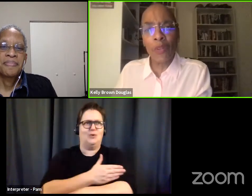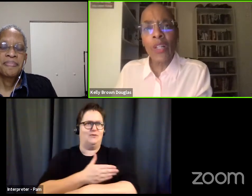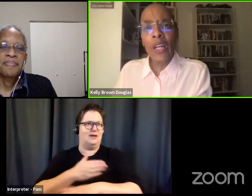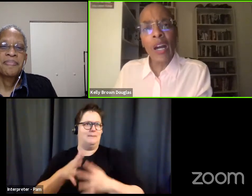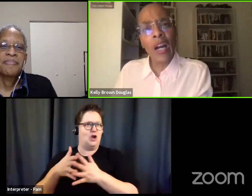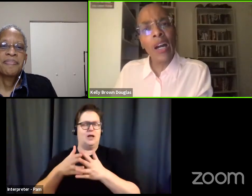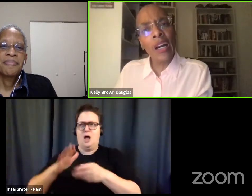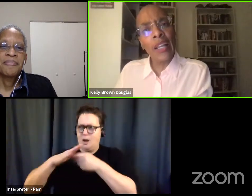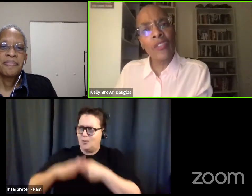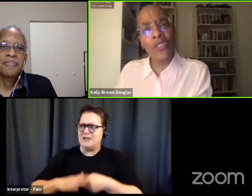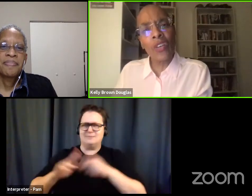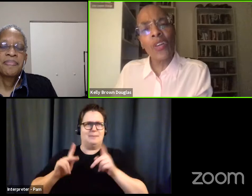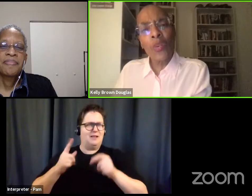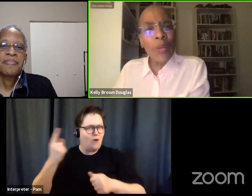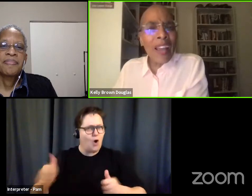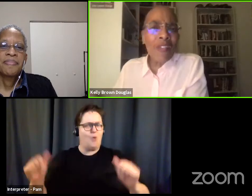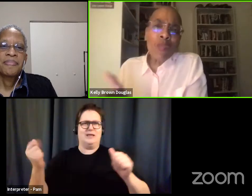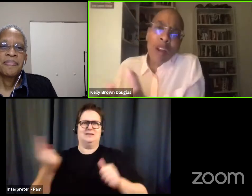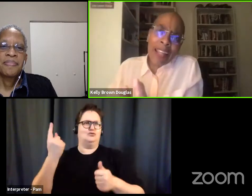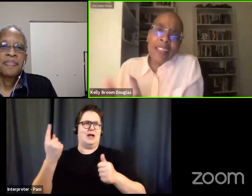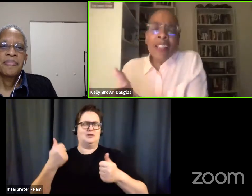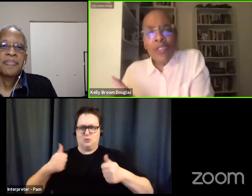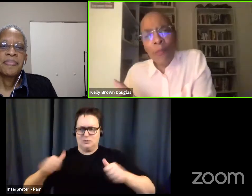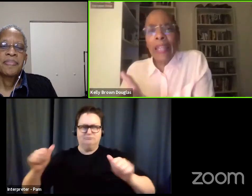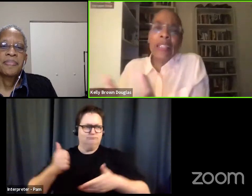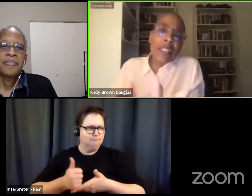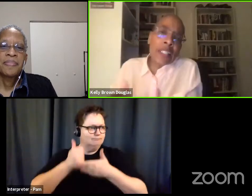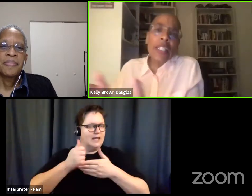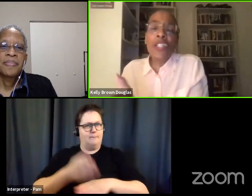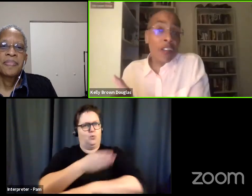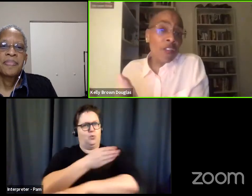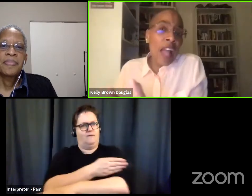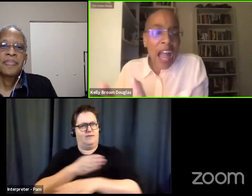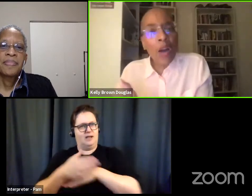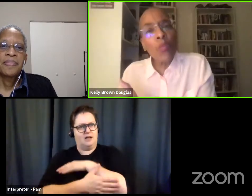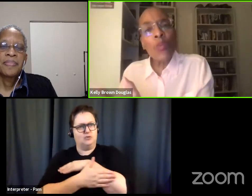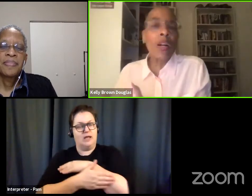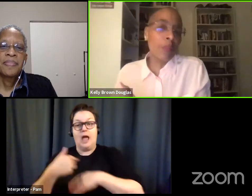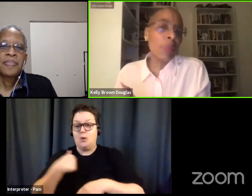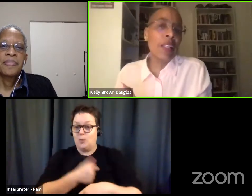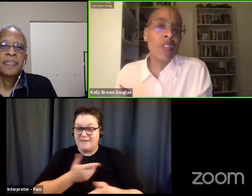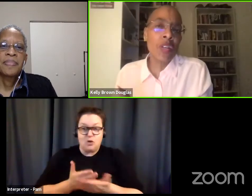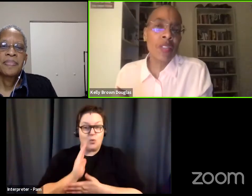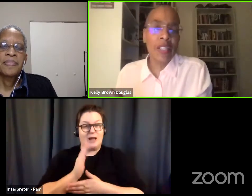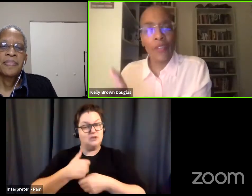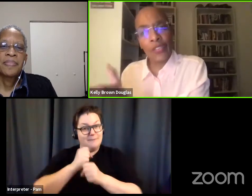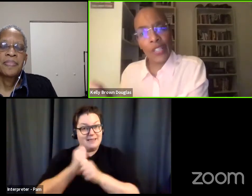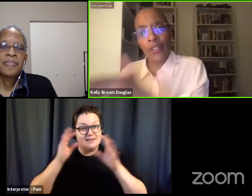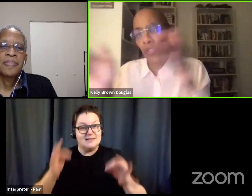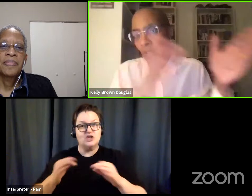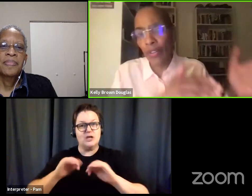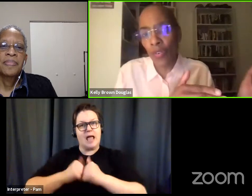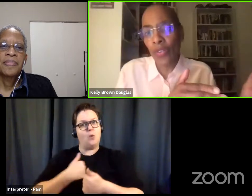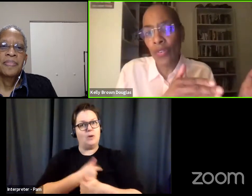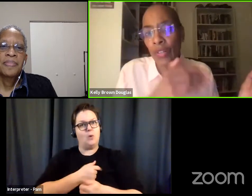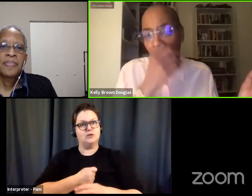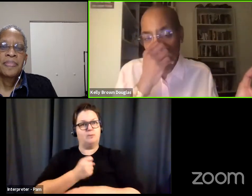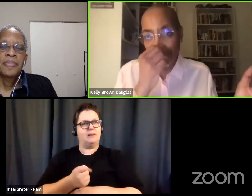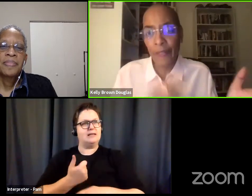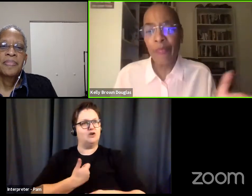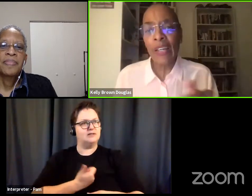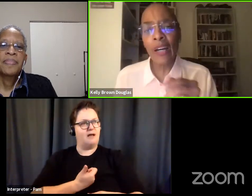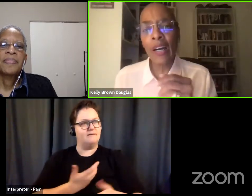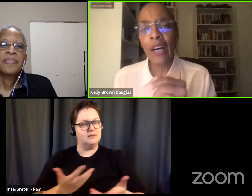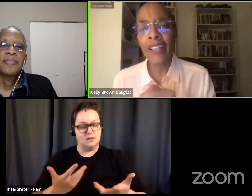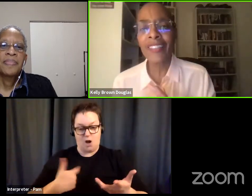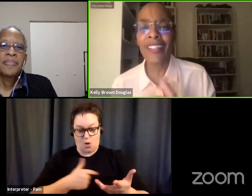oppressed people. And so we have a right to make the decision of how we want to place ourselves here or not